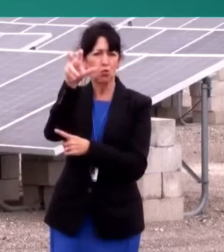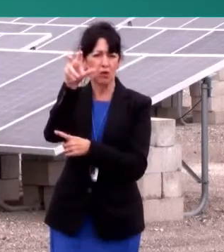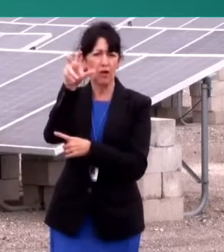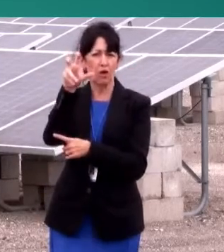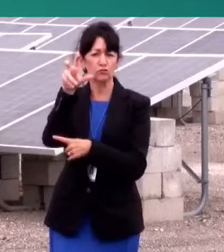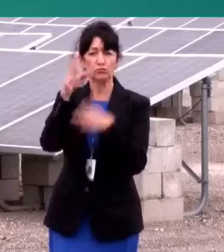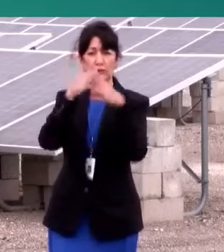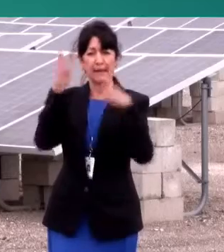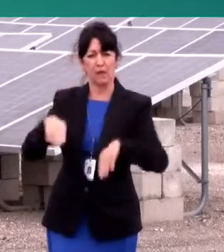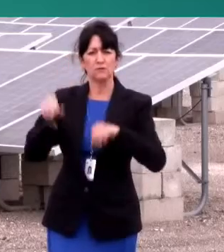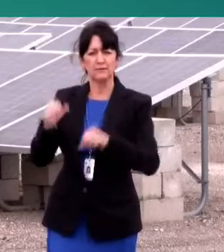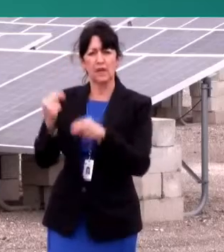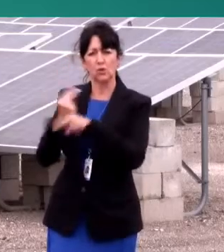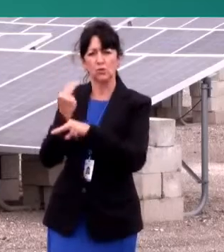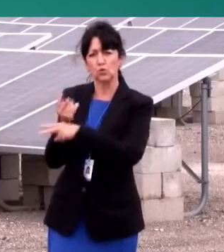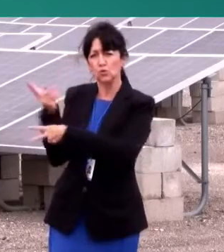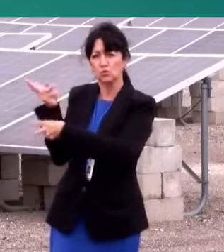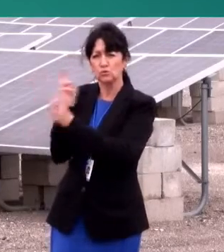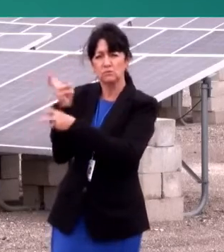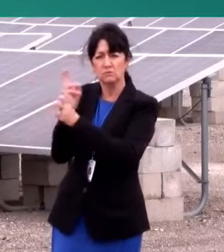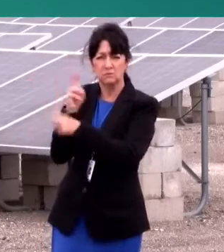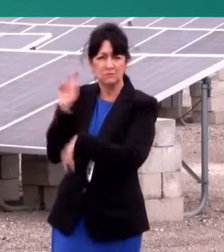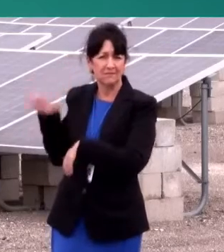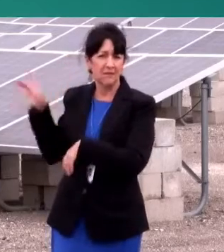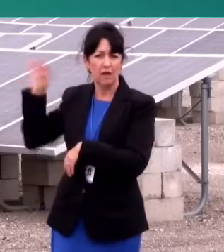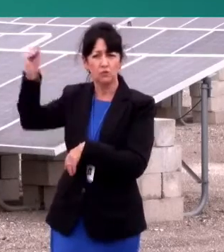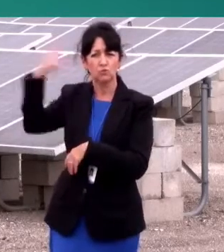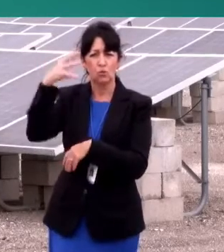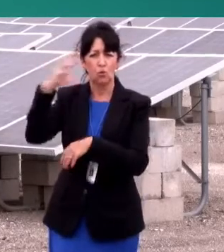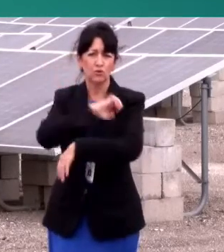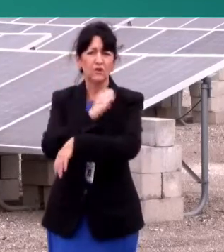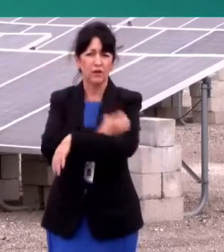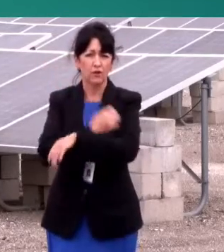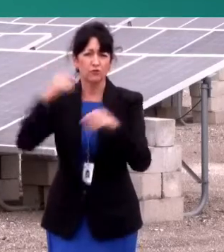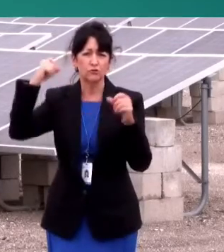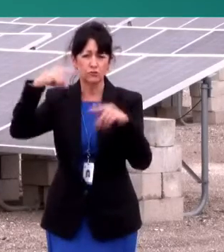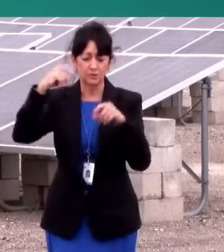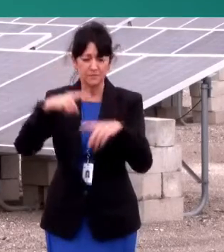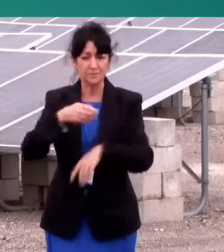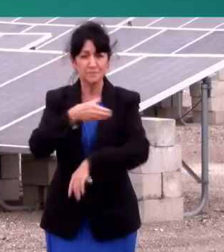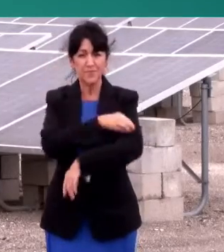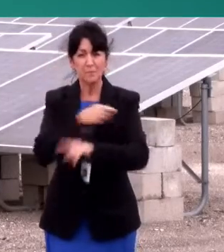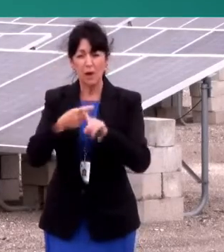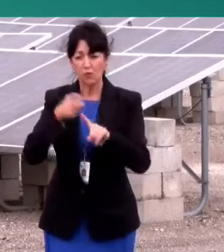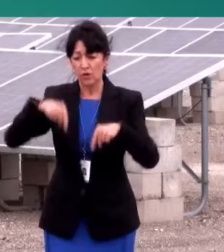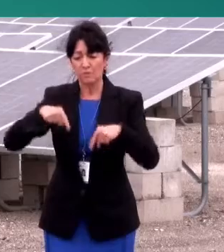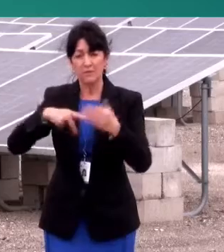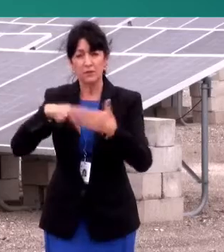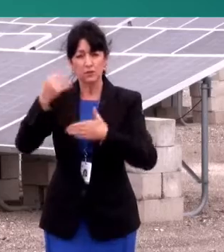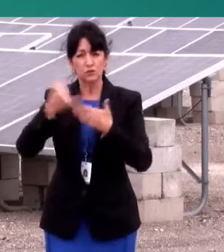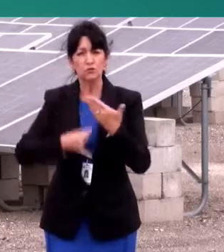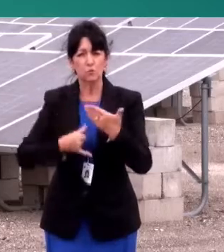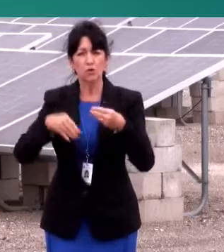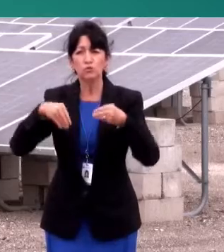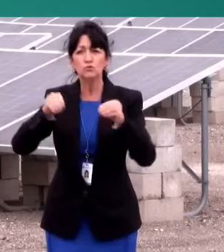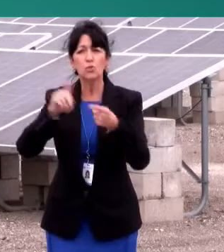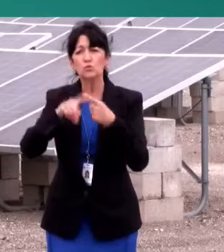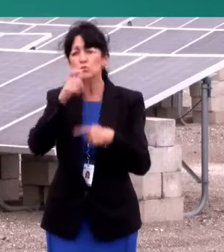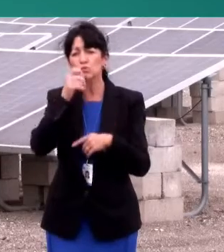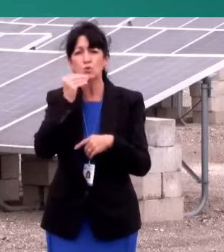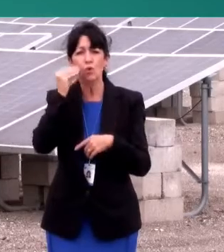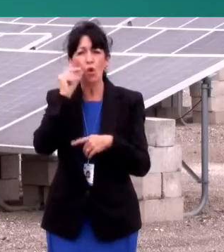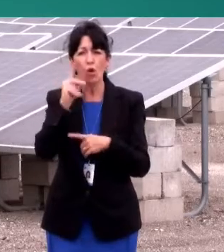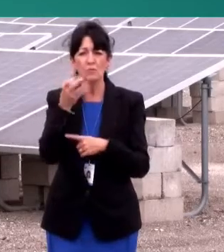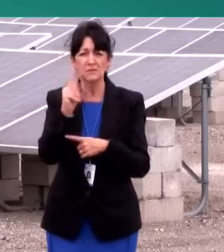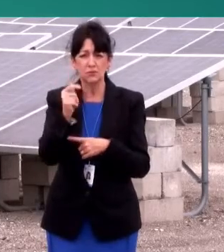on an annual basis by an asset of this size. The power from this project is being sold to Home Depot